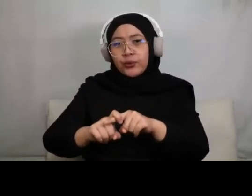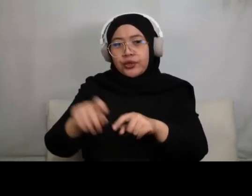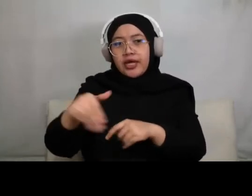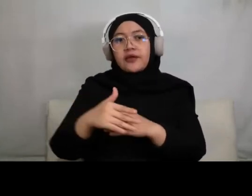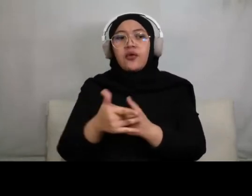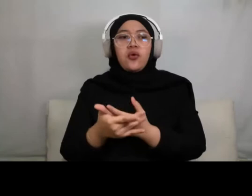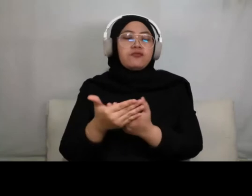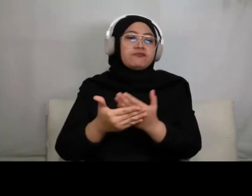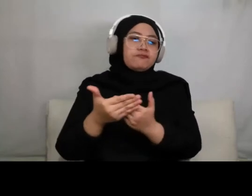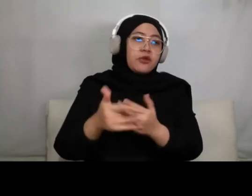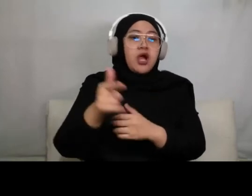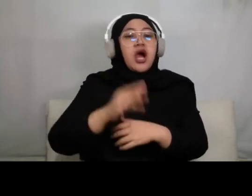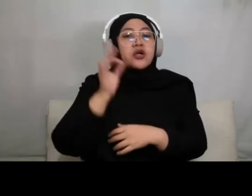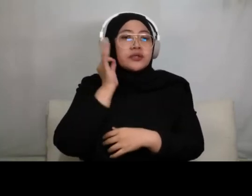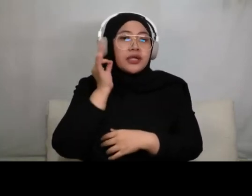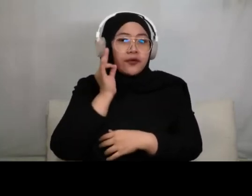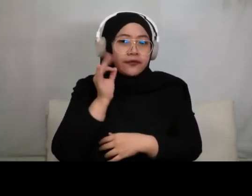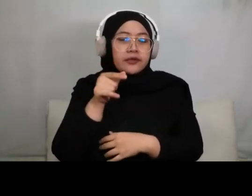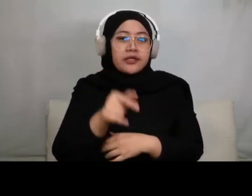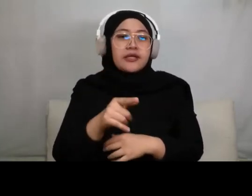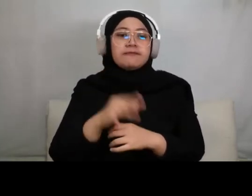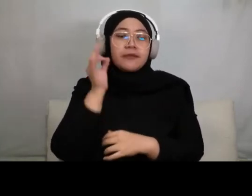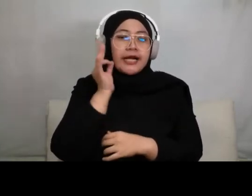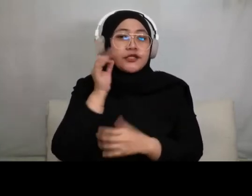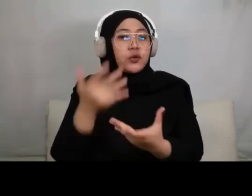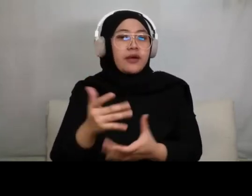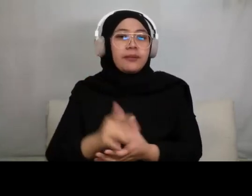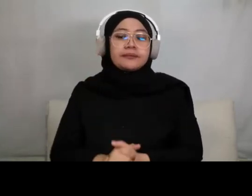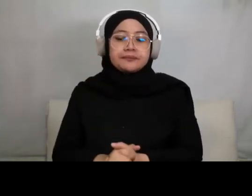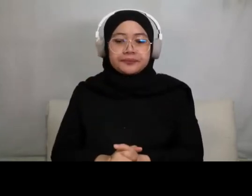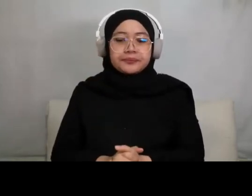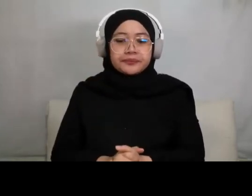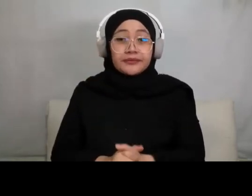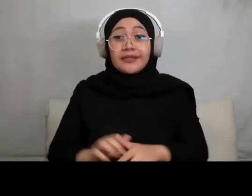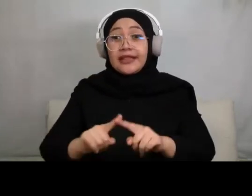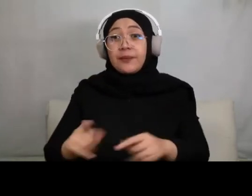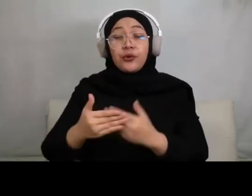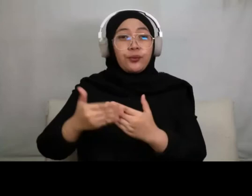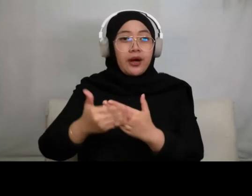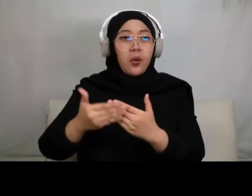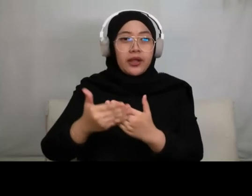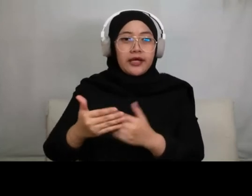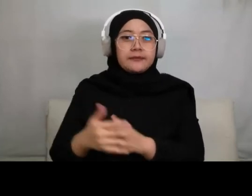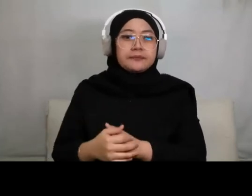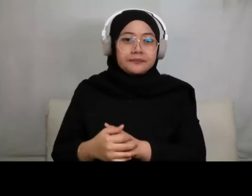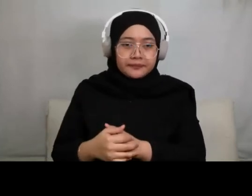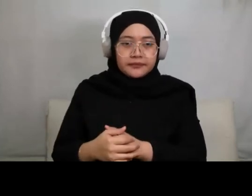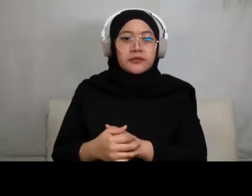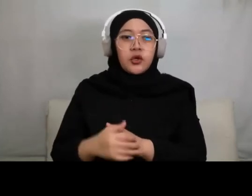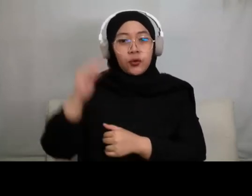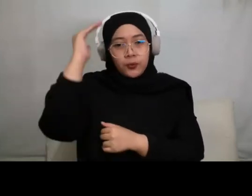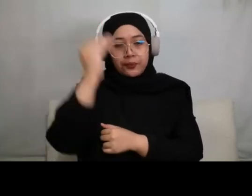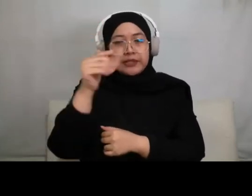you are taking and what are the what sort of practices you are having. But for maintenance of these buses, scheduled maintenance and all this